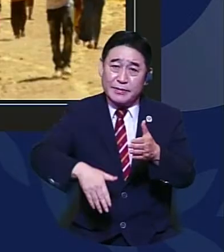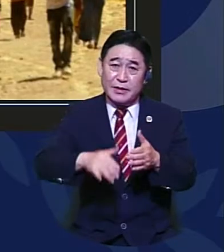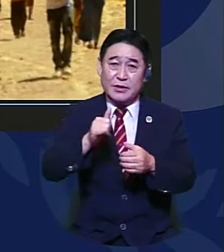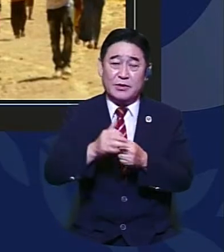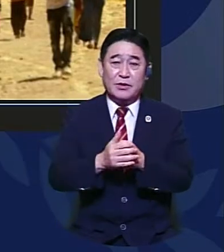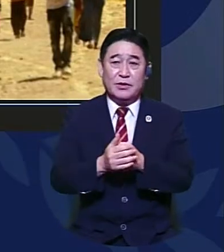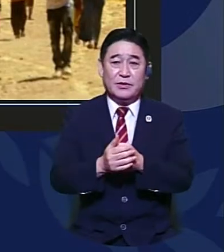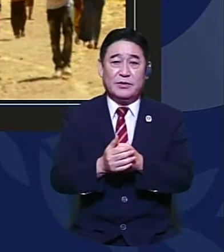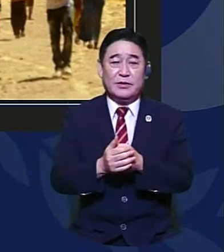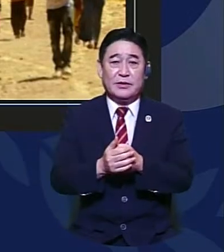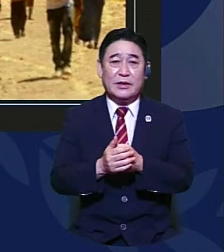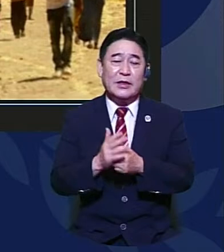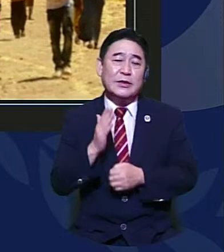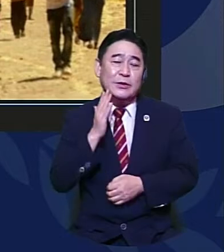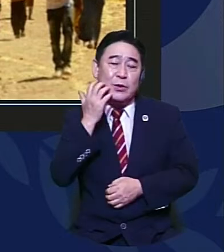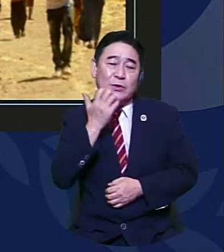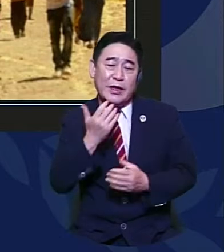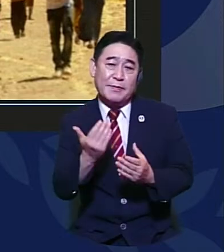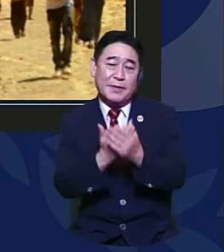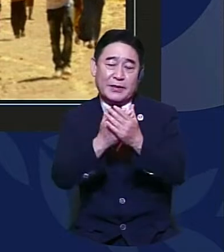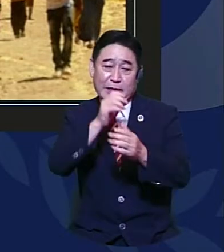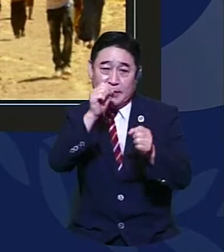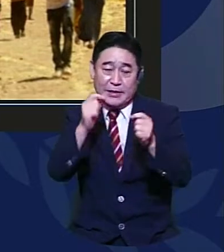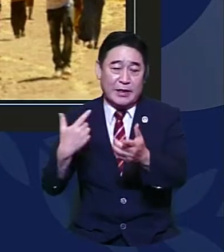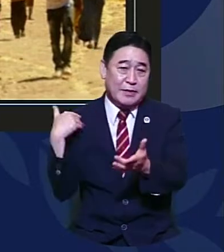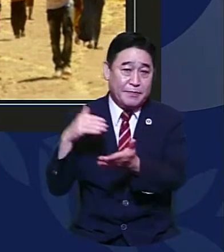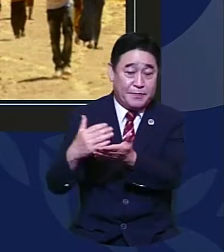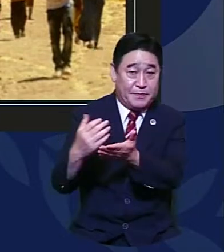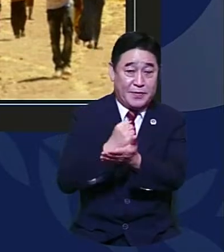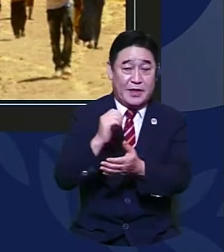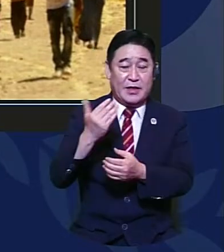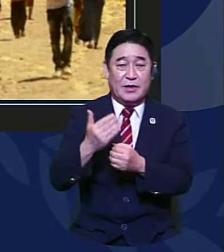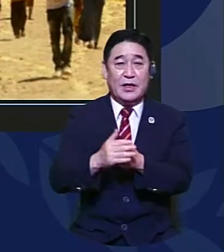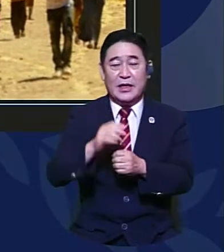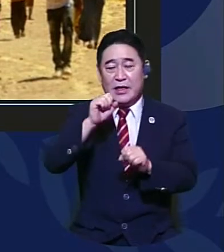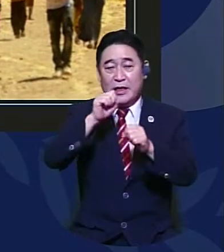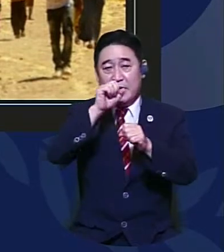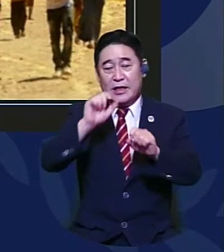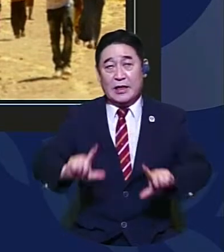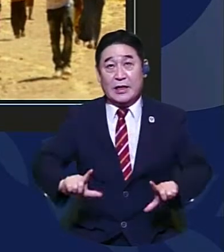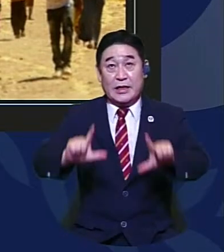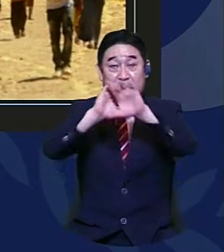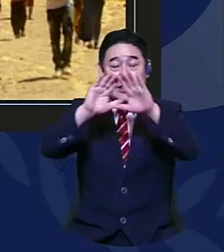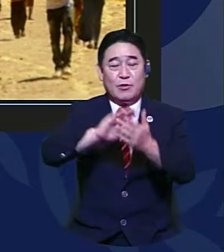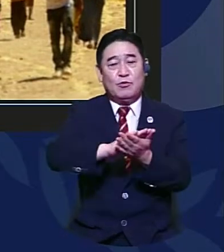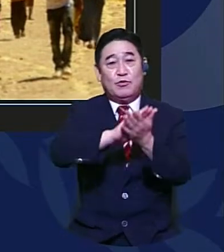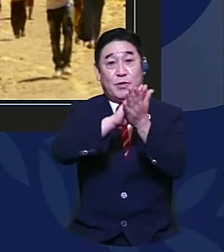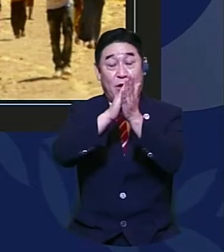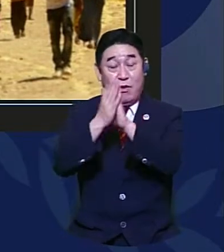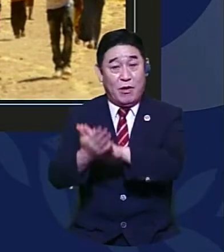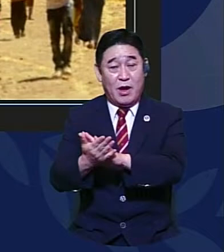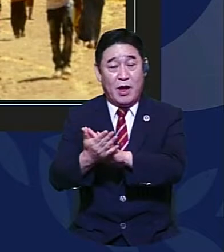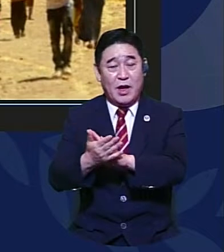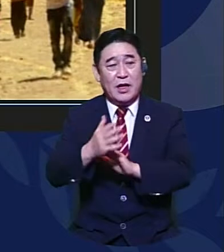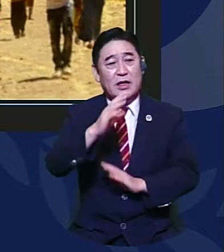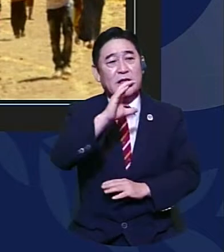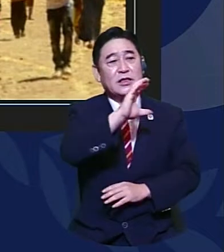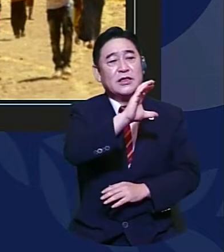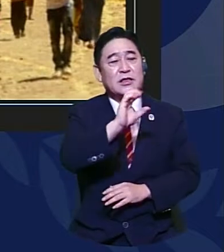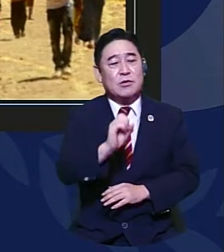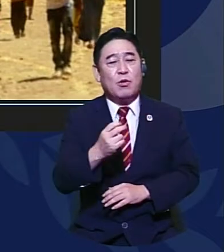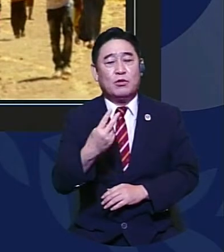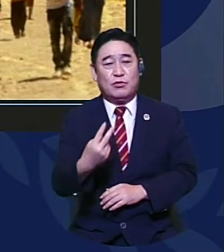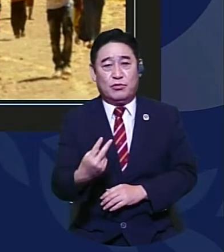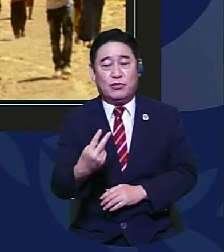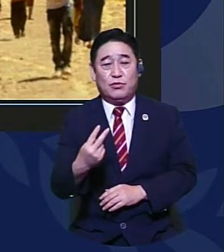recovery. Now, climate change, we usually see curves of CO2, and I've been working on climate